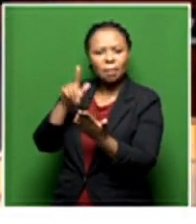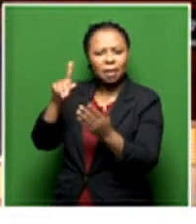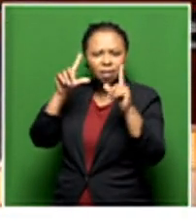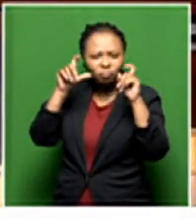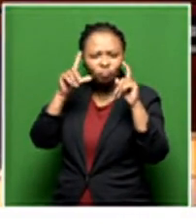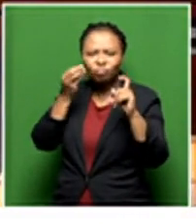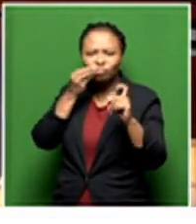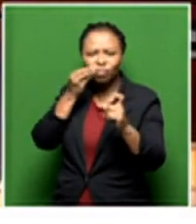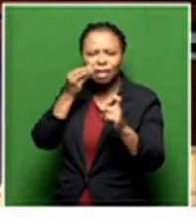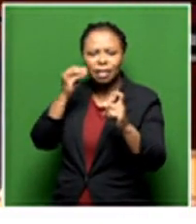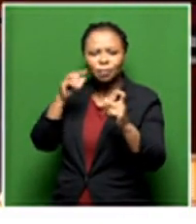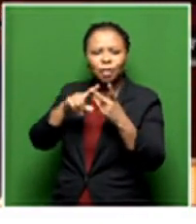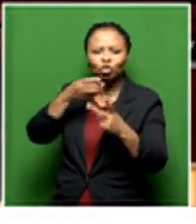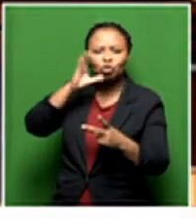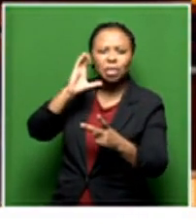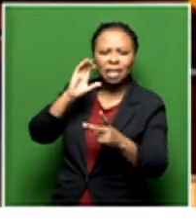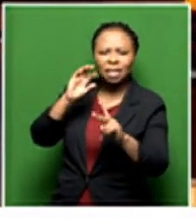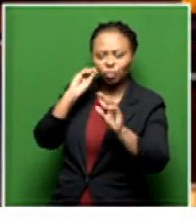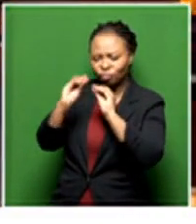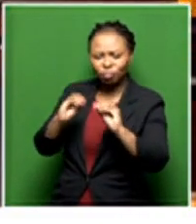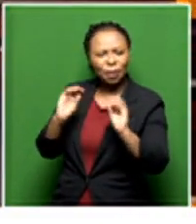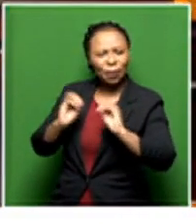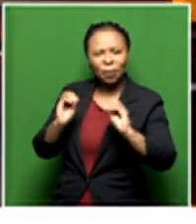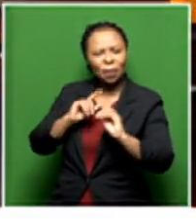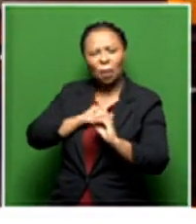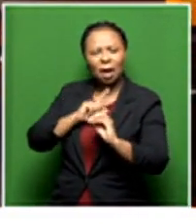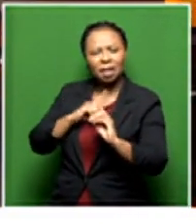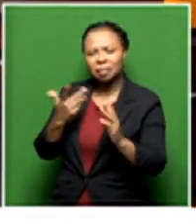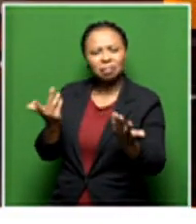pictures of the food and the drinks that are shared in this book. Why is this?